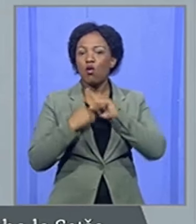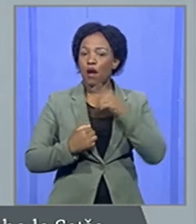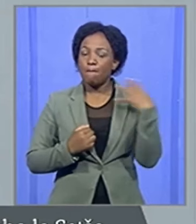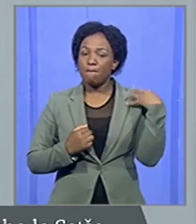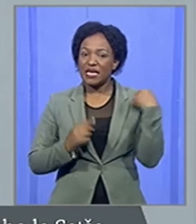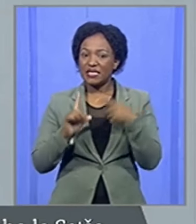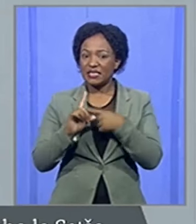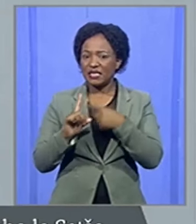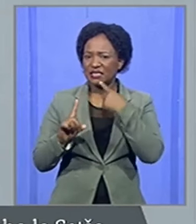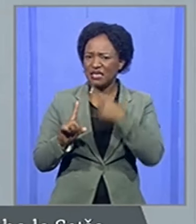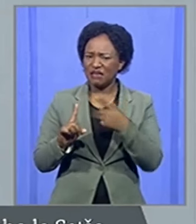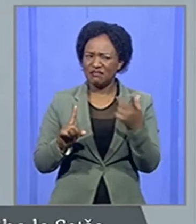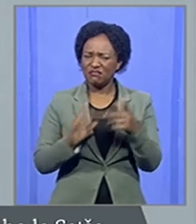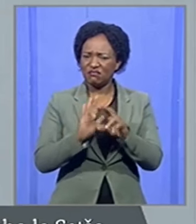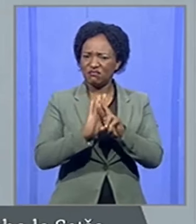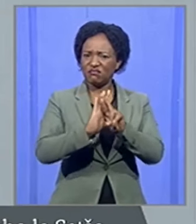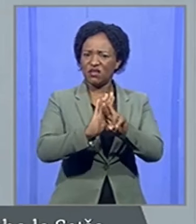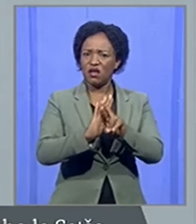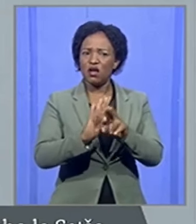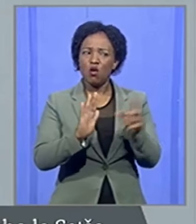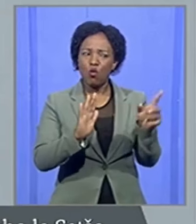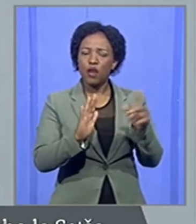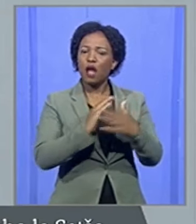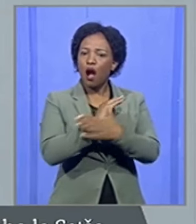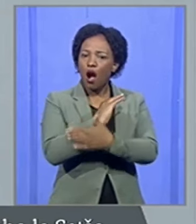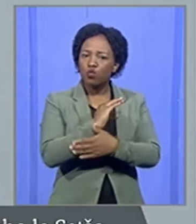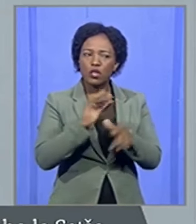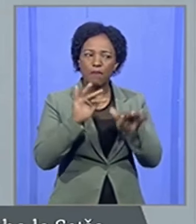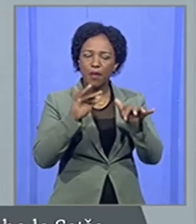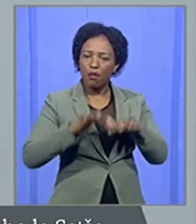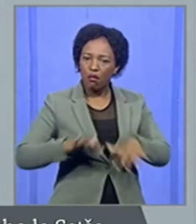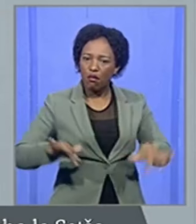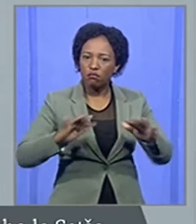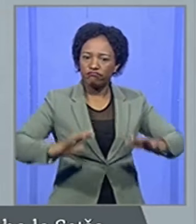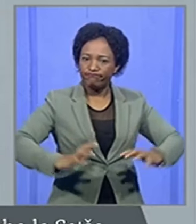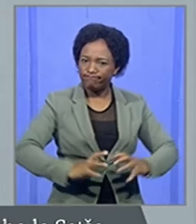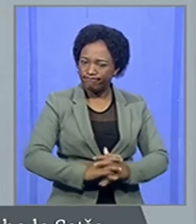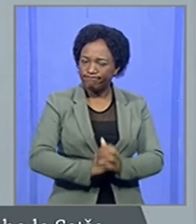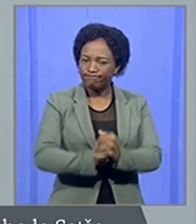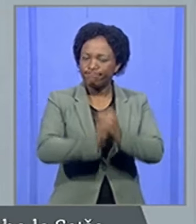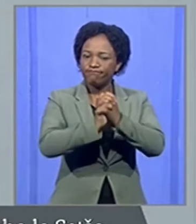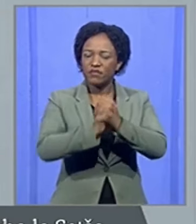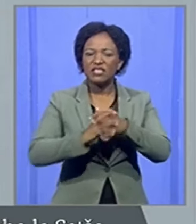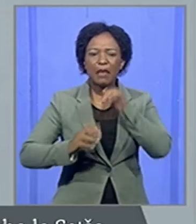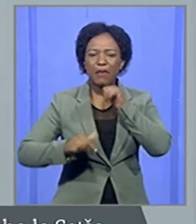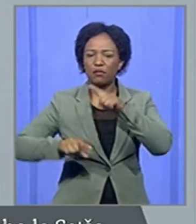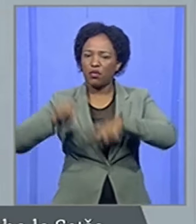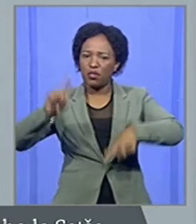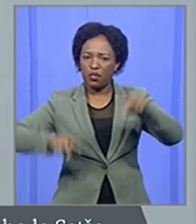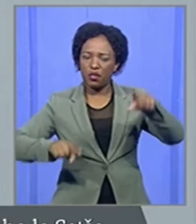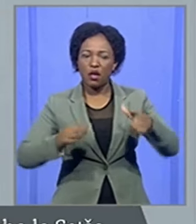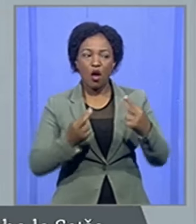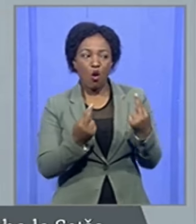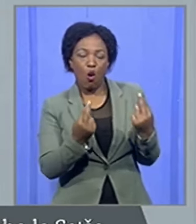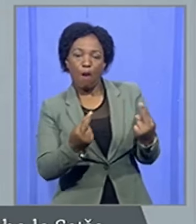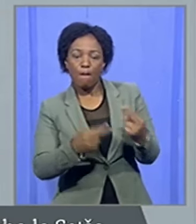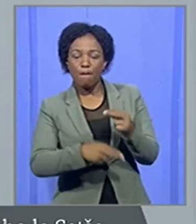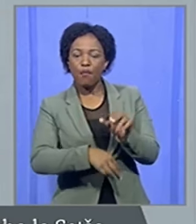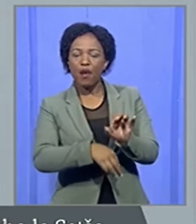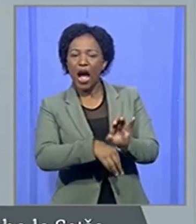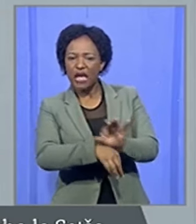represents our nationhood. It represents the coming together of our people. The South African flag symbolizes unity in our diversity and represents the hopes and aspirations